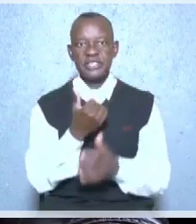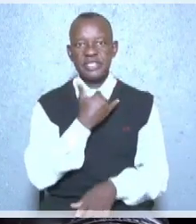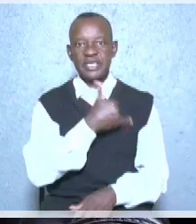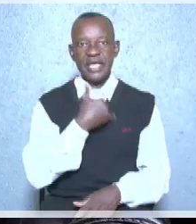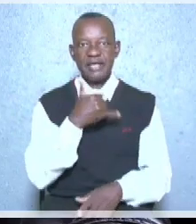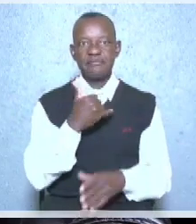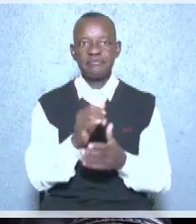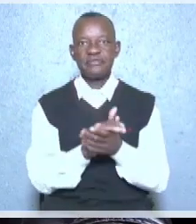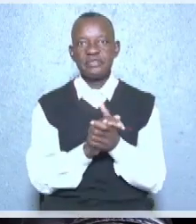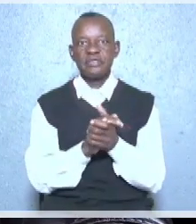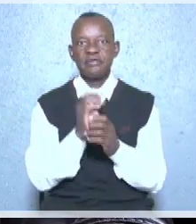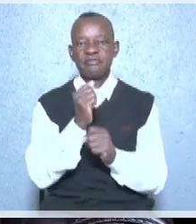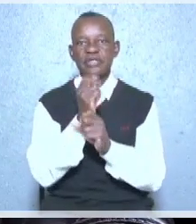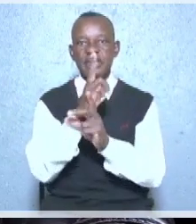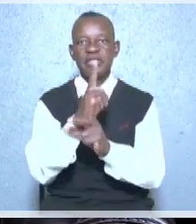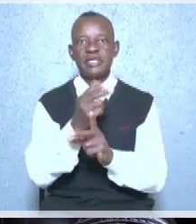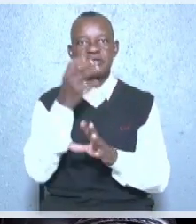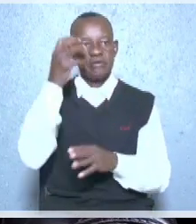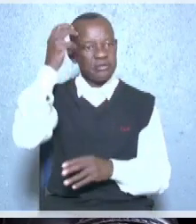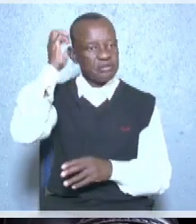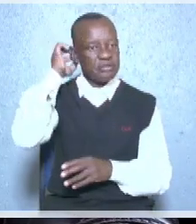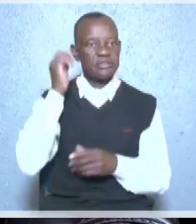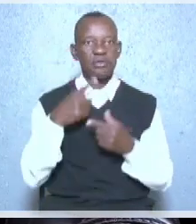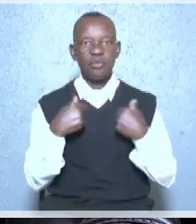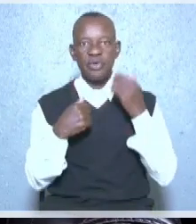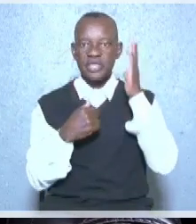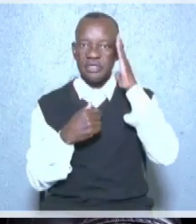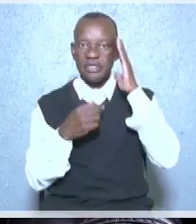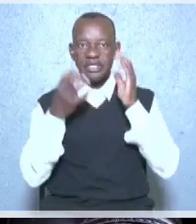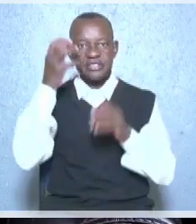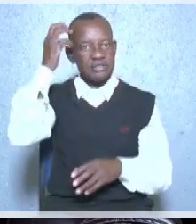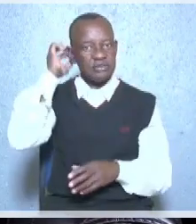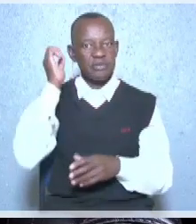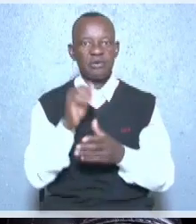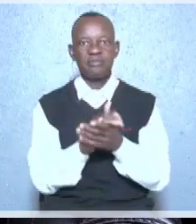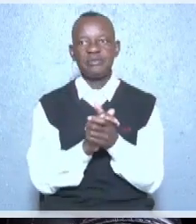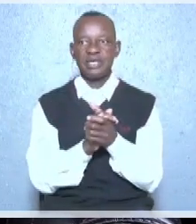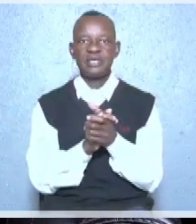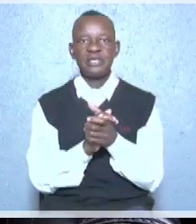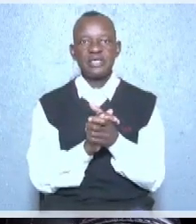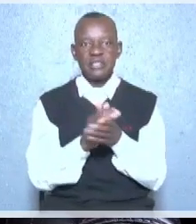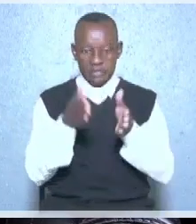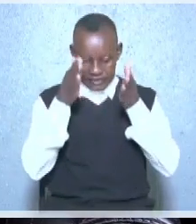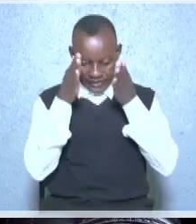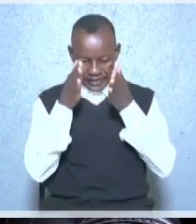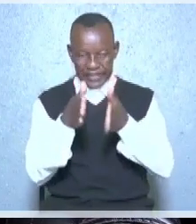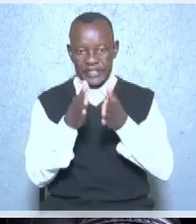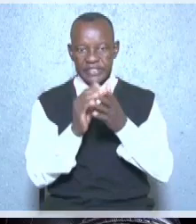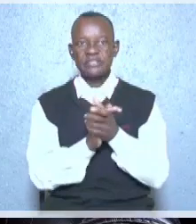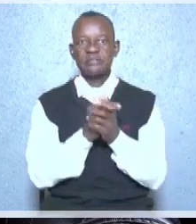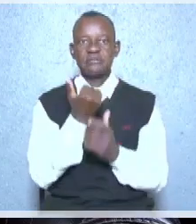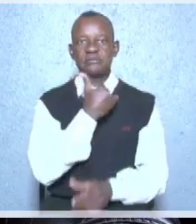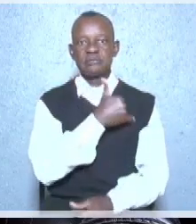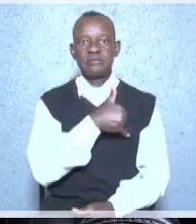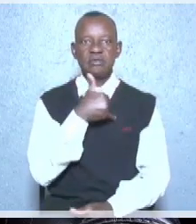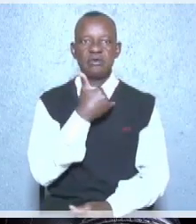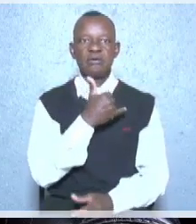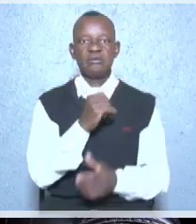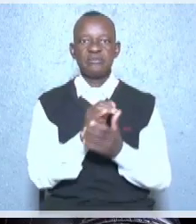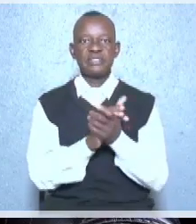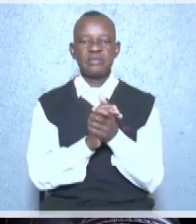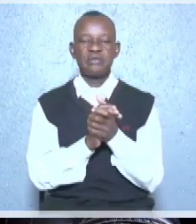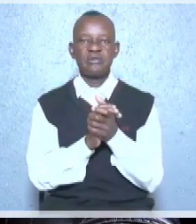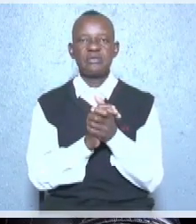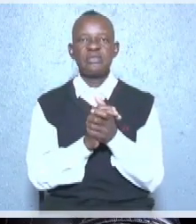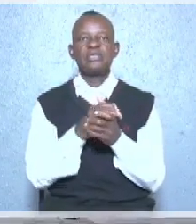that he sacrificed quite a chunk of his life in trying to